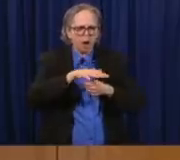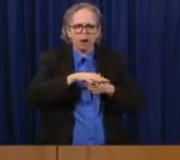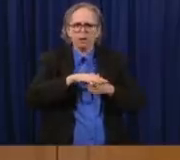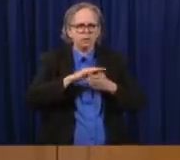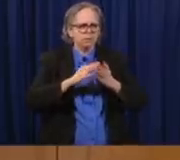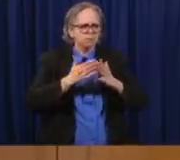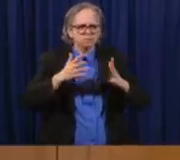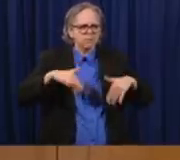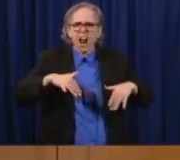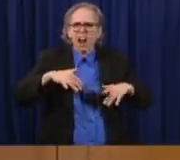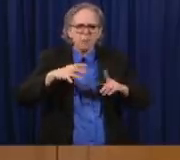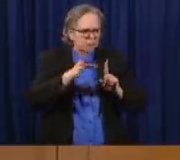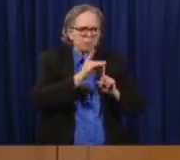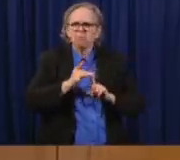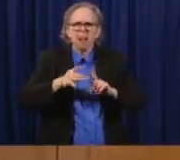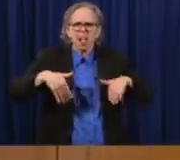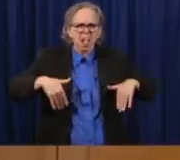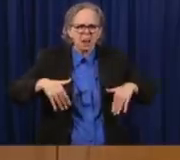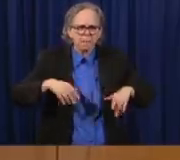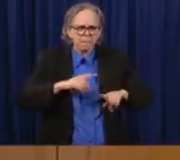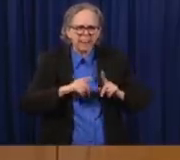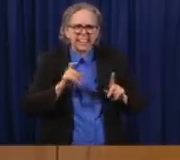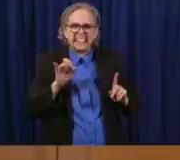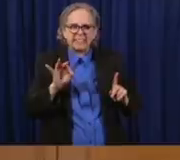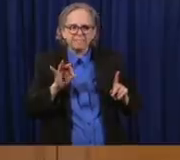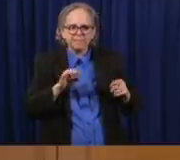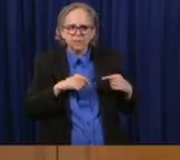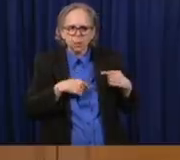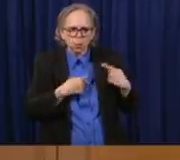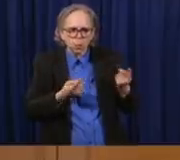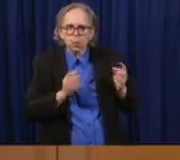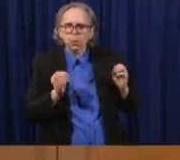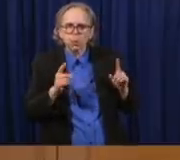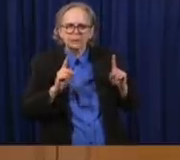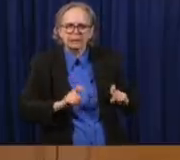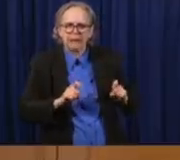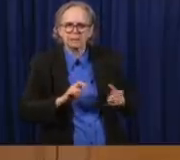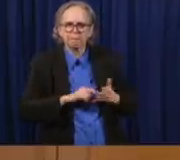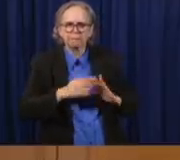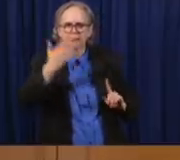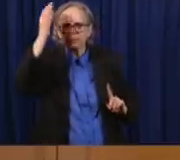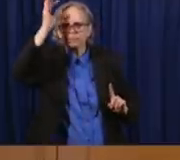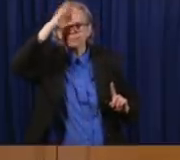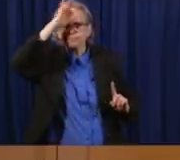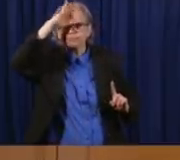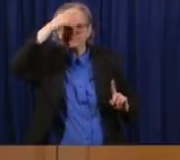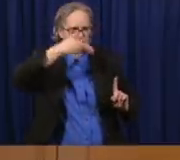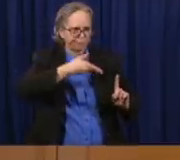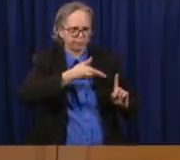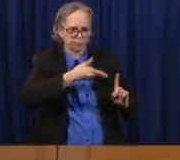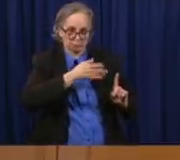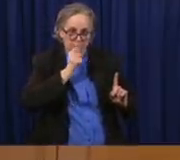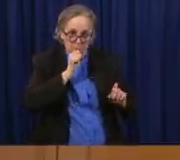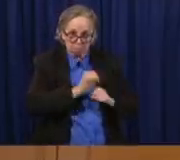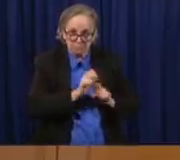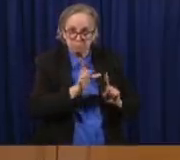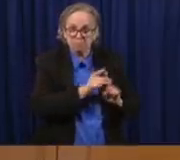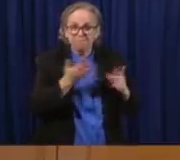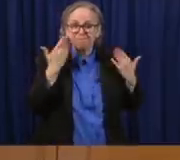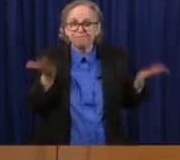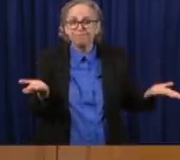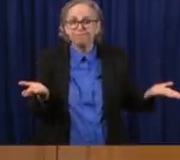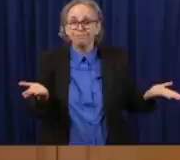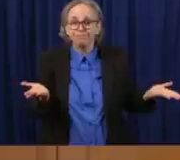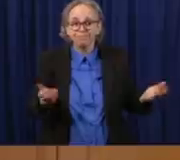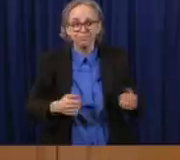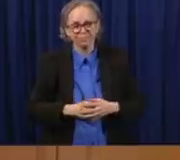testing, we're really not, we can't say anything about sort of the randomness of our availability of testing that has made it so that